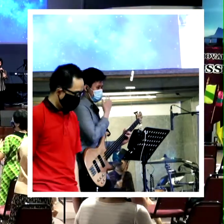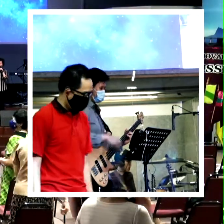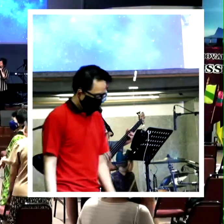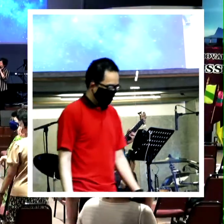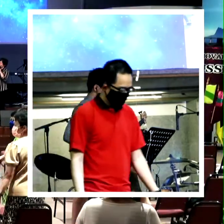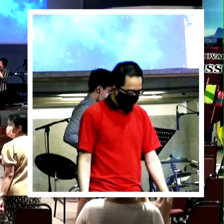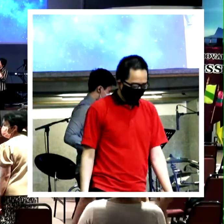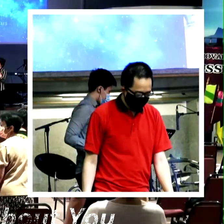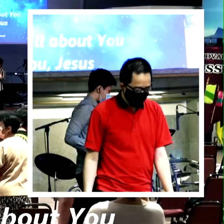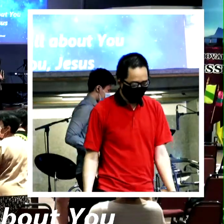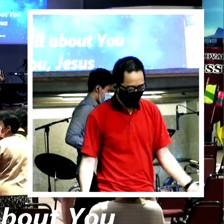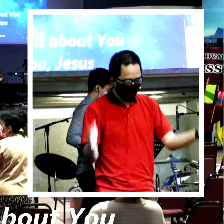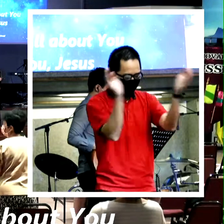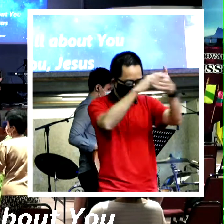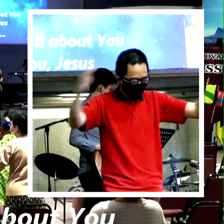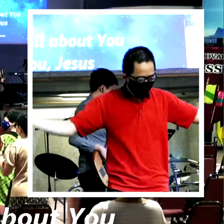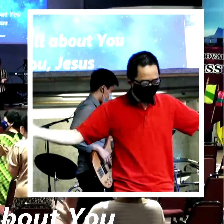Hello. All about you.